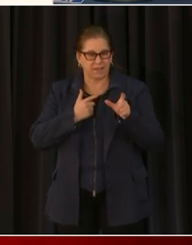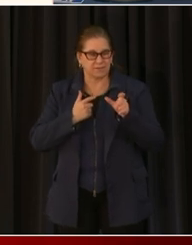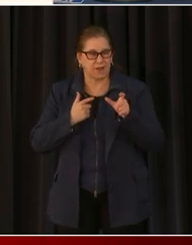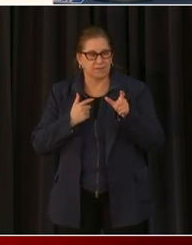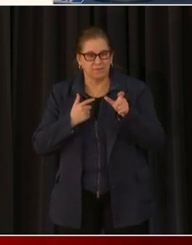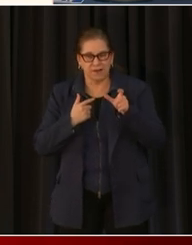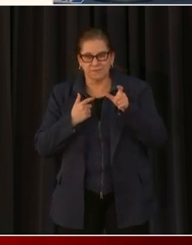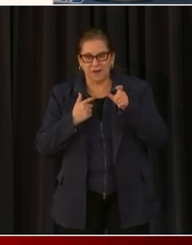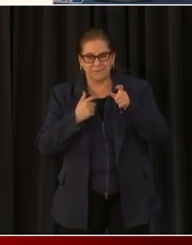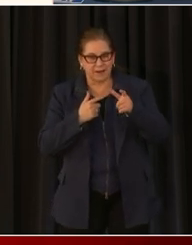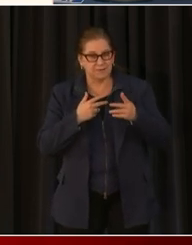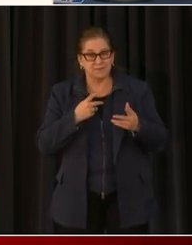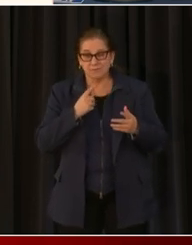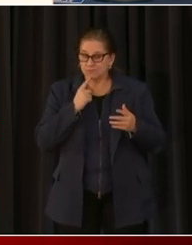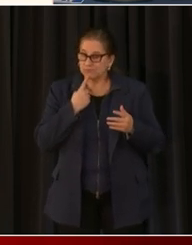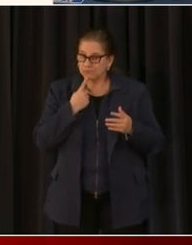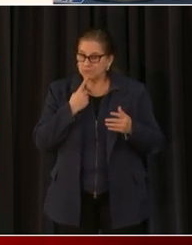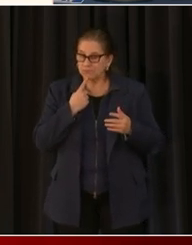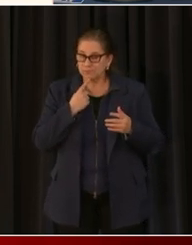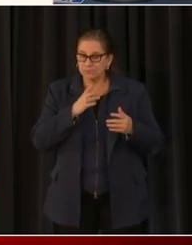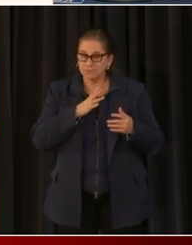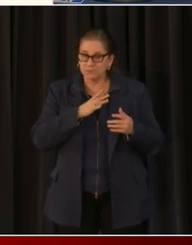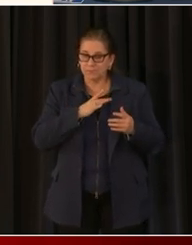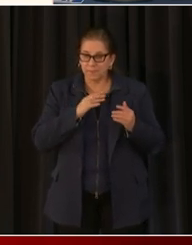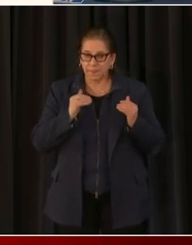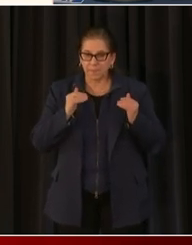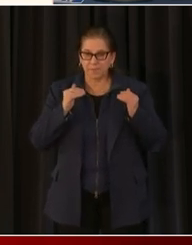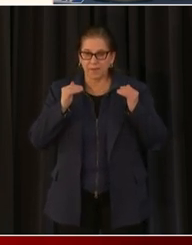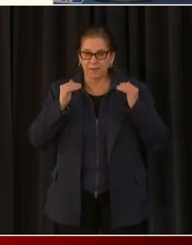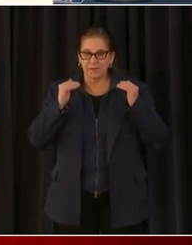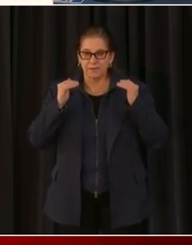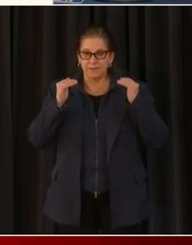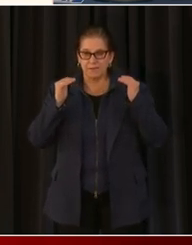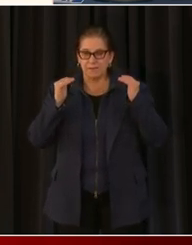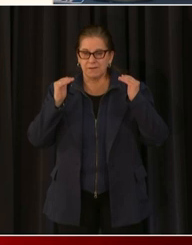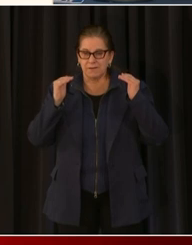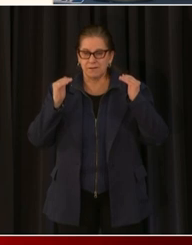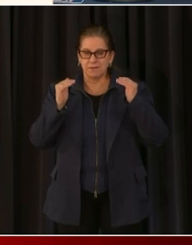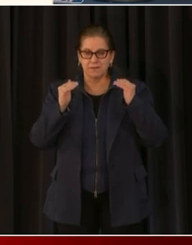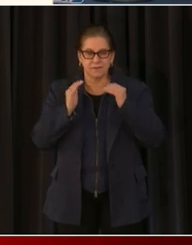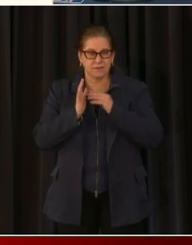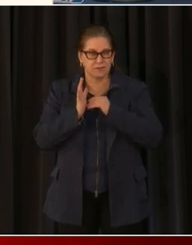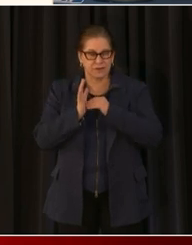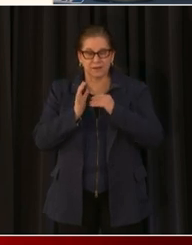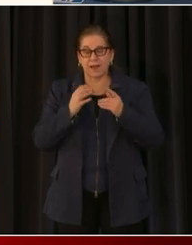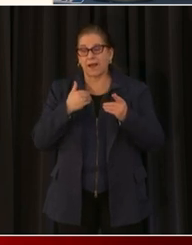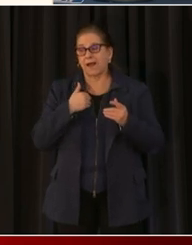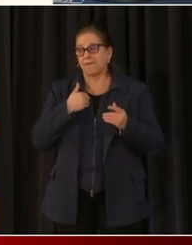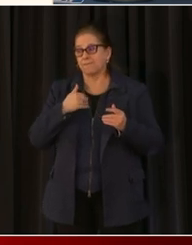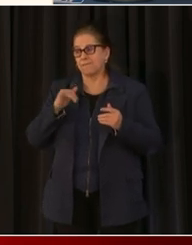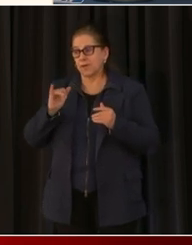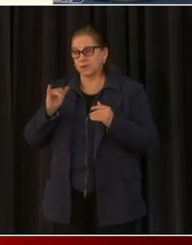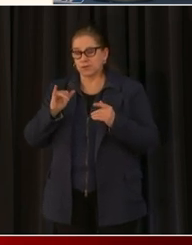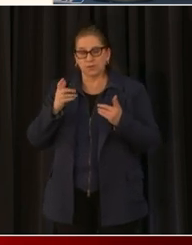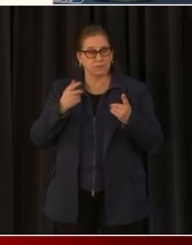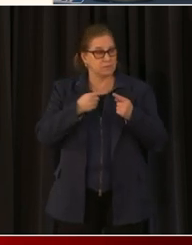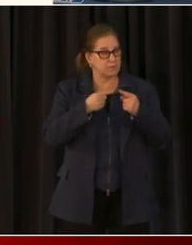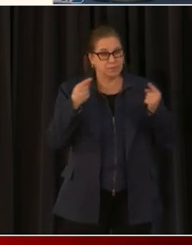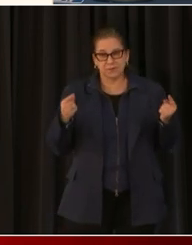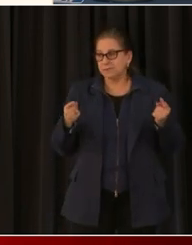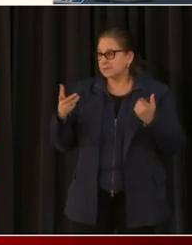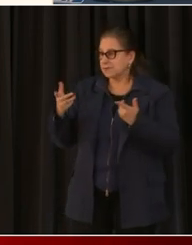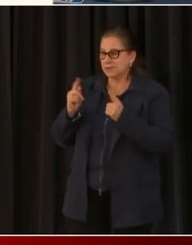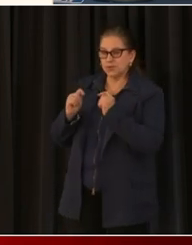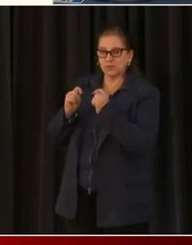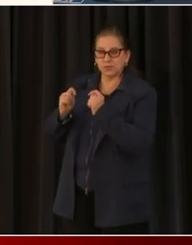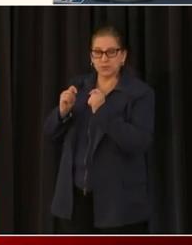Our most intensive model is our high-dose tutoring, which is going to be targeted for a very small group of students at each